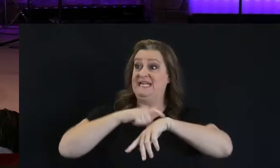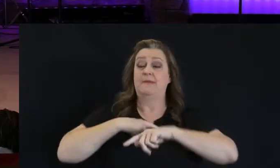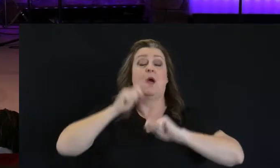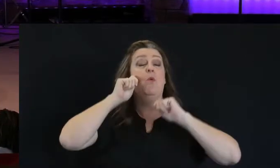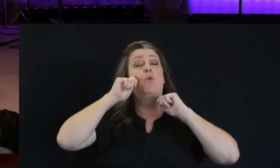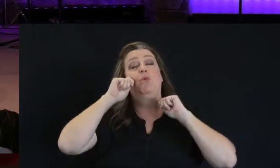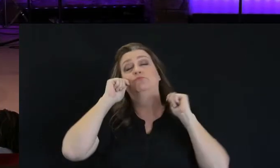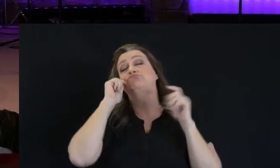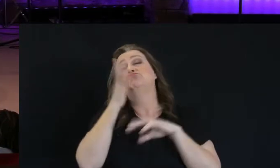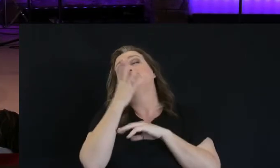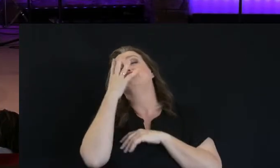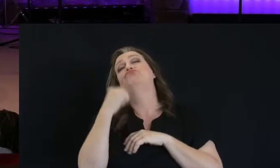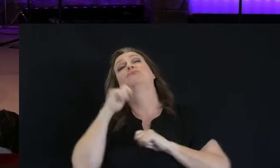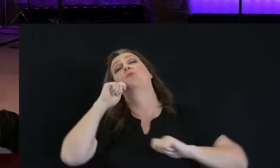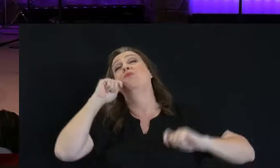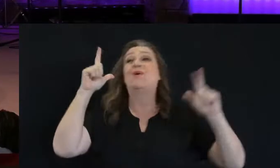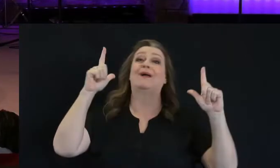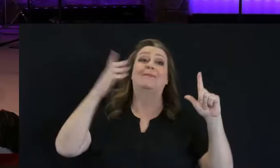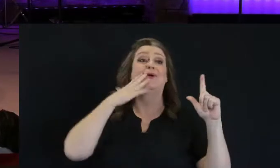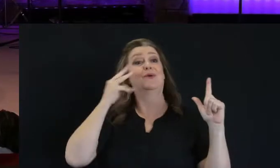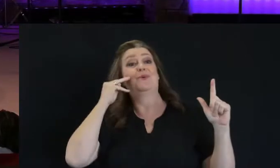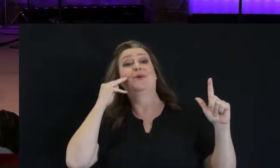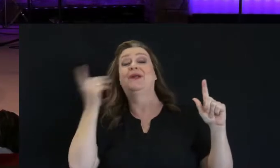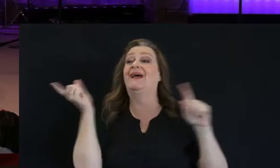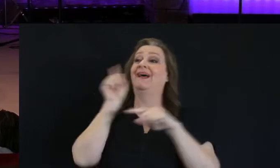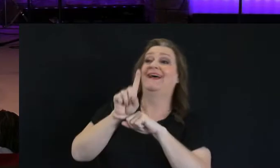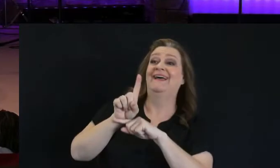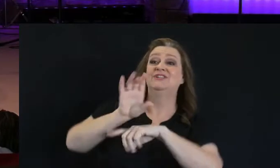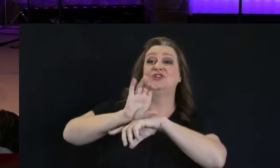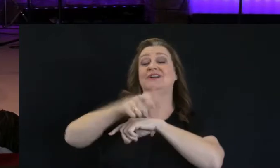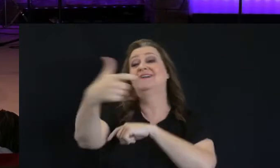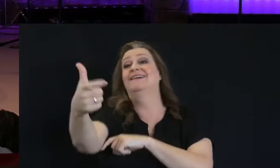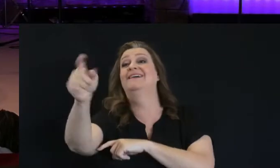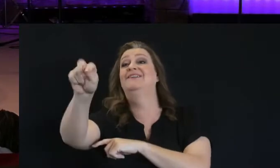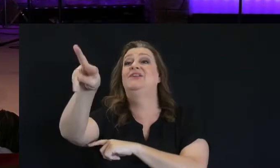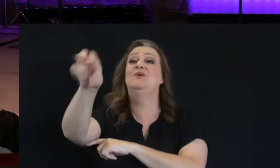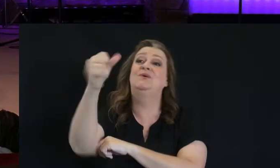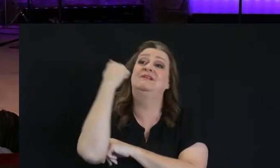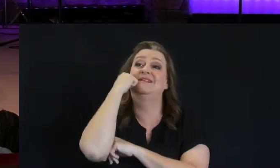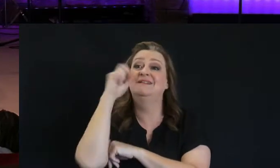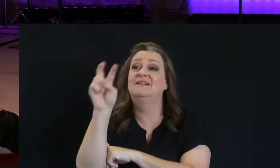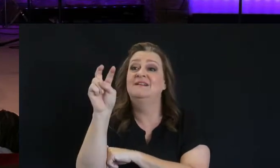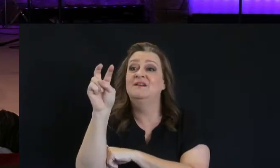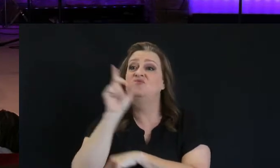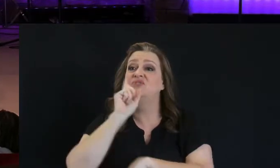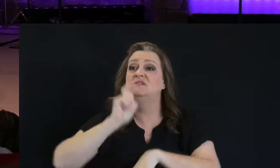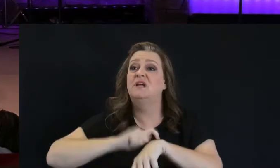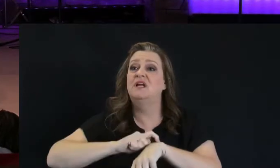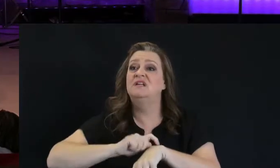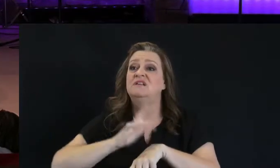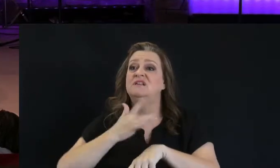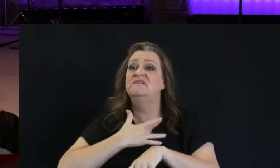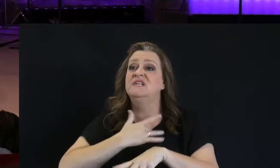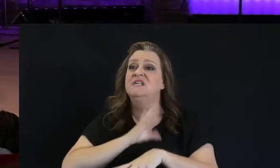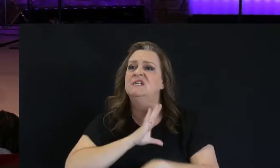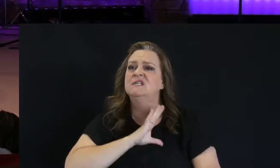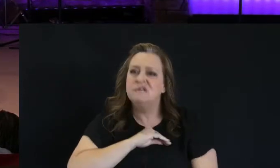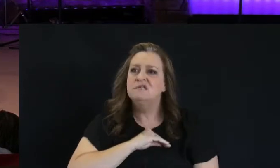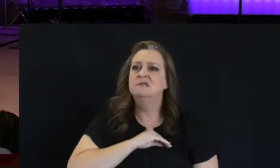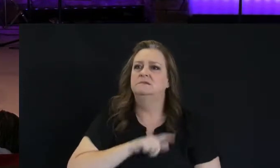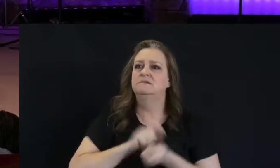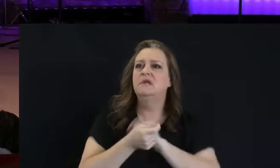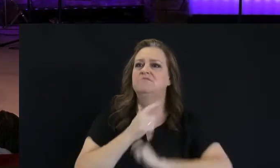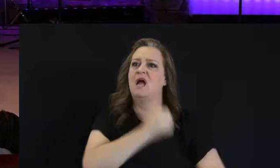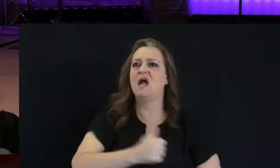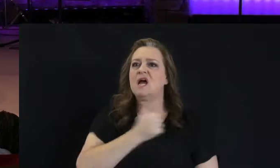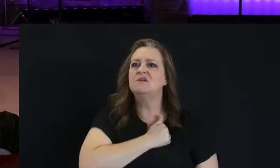up in a good mood, come to church, clicked on the news, looked at it in real time, only to have a bad attitude